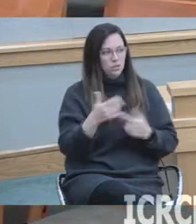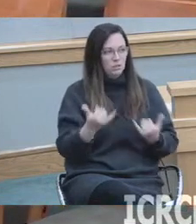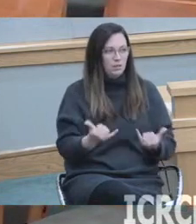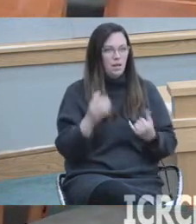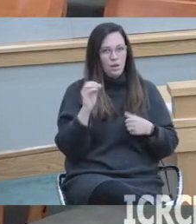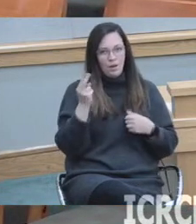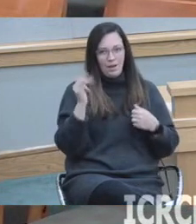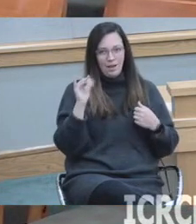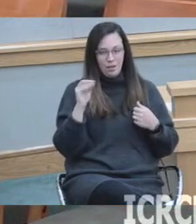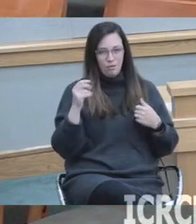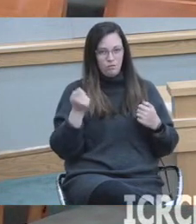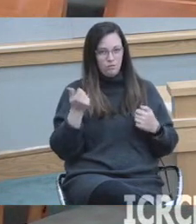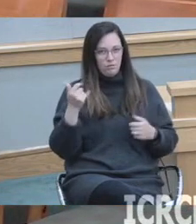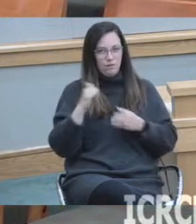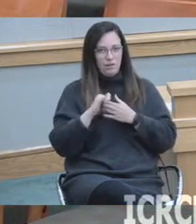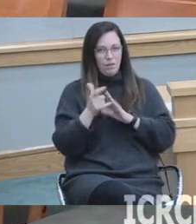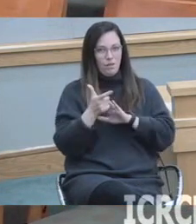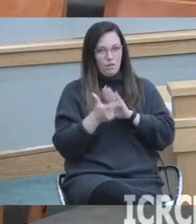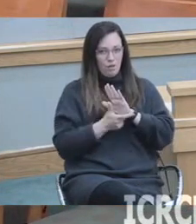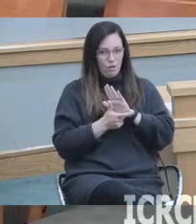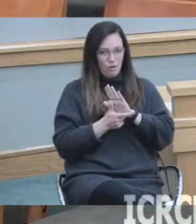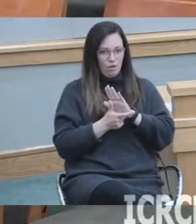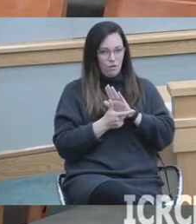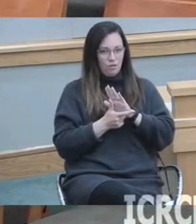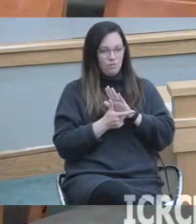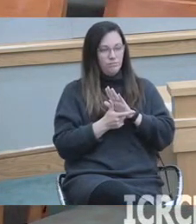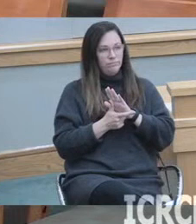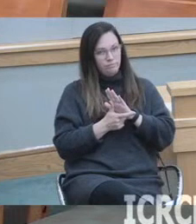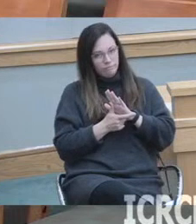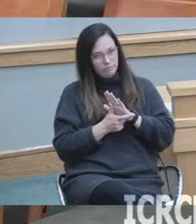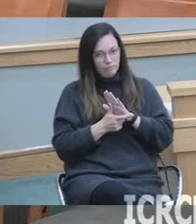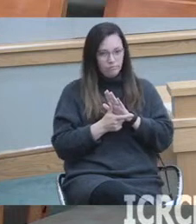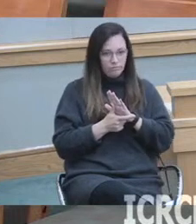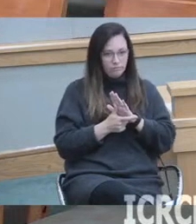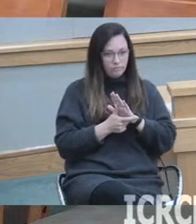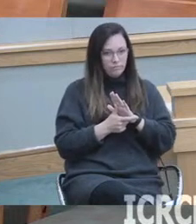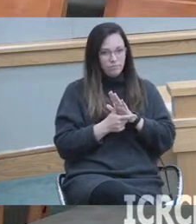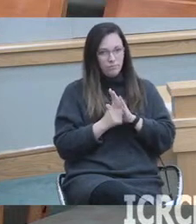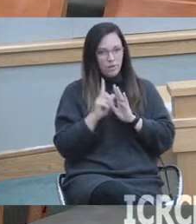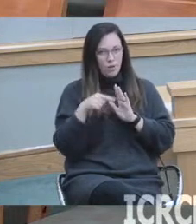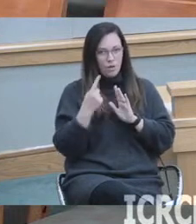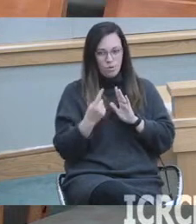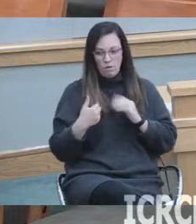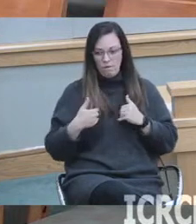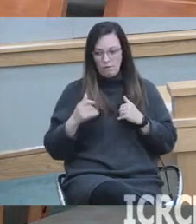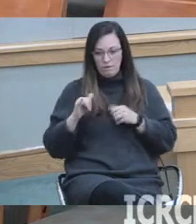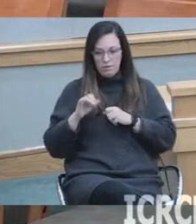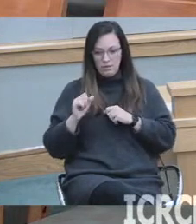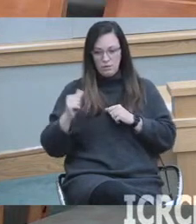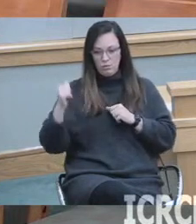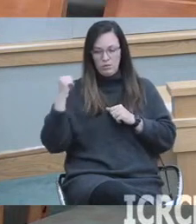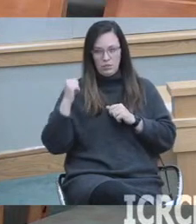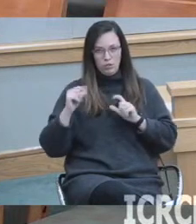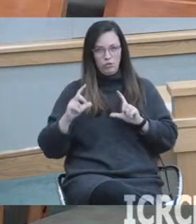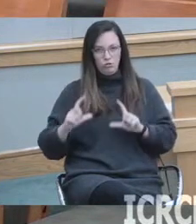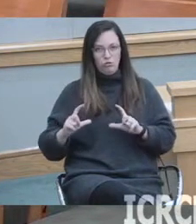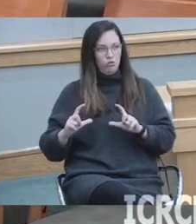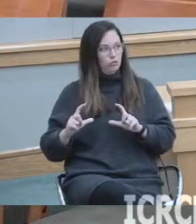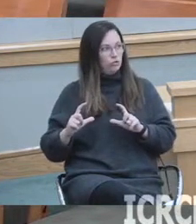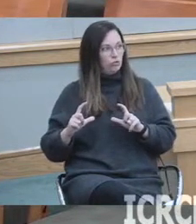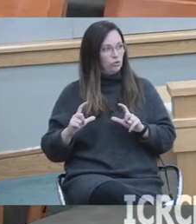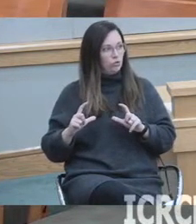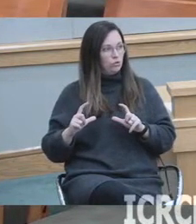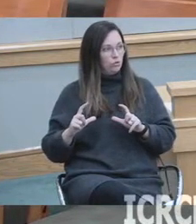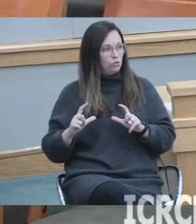rid of that law that you have to have a front license plate, the only one that is active is the rear. So although they've